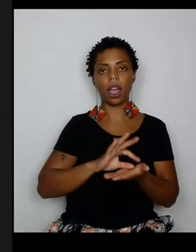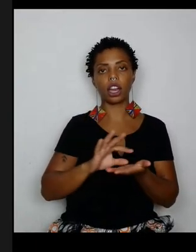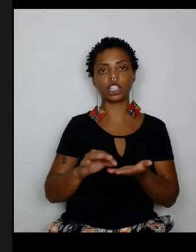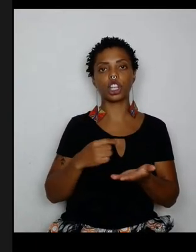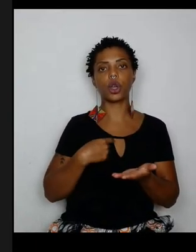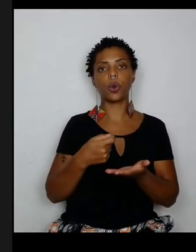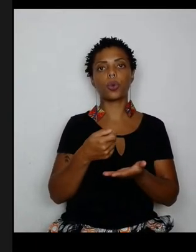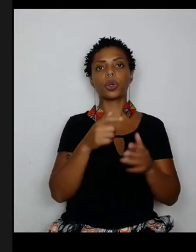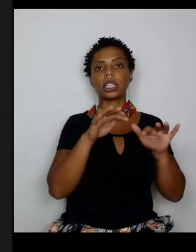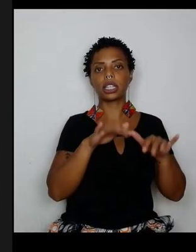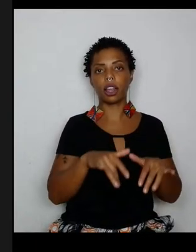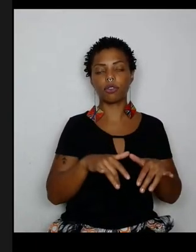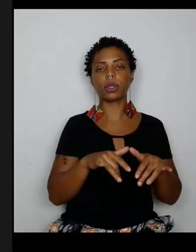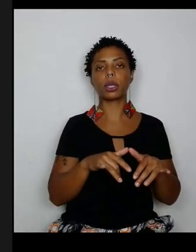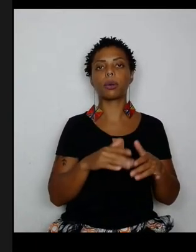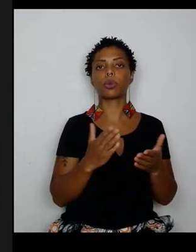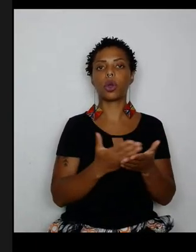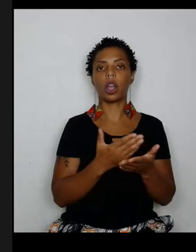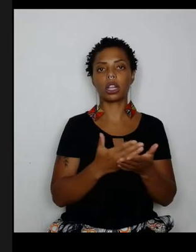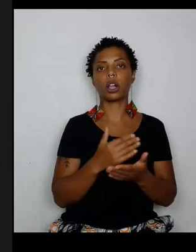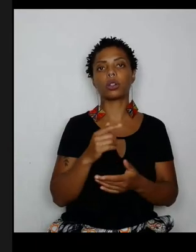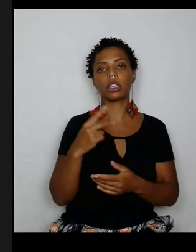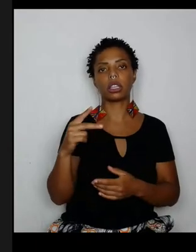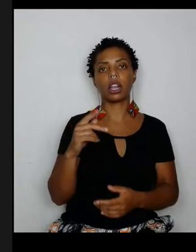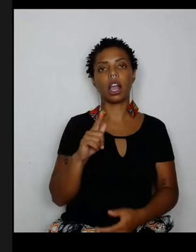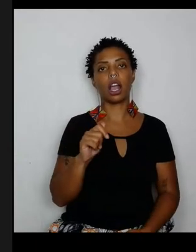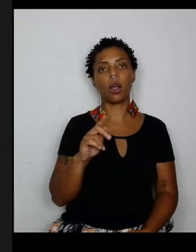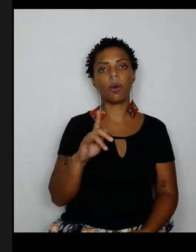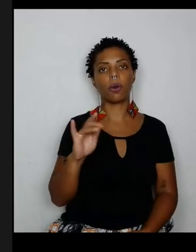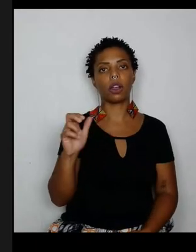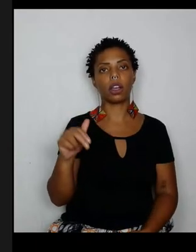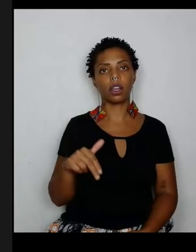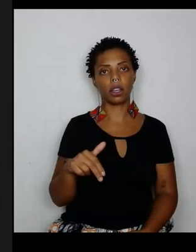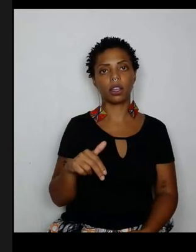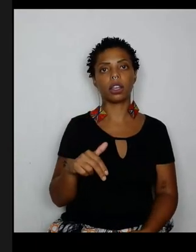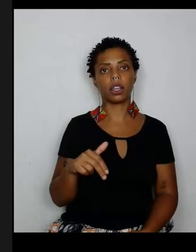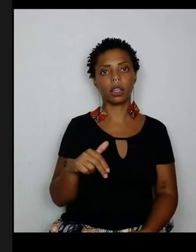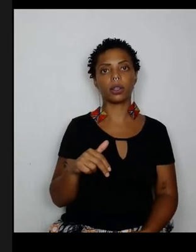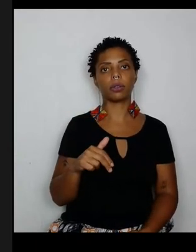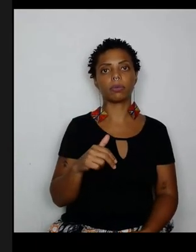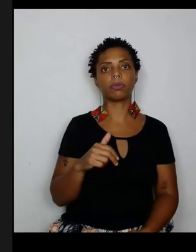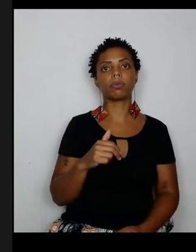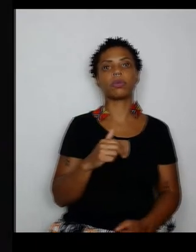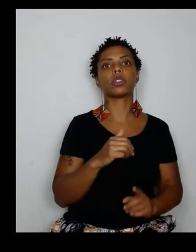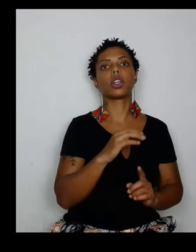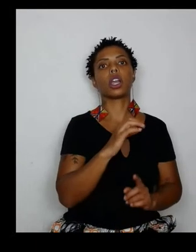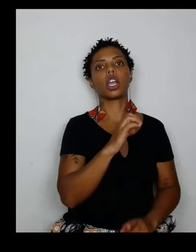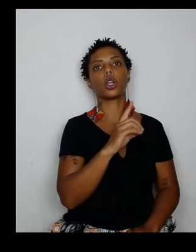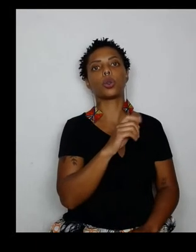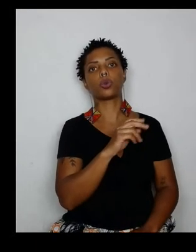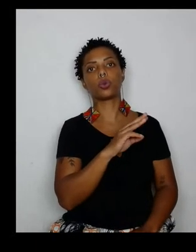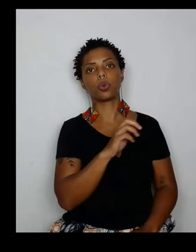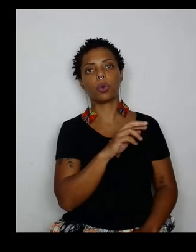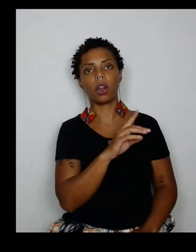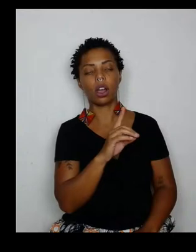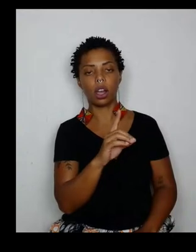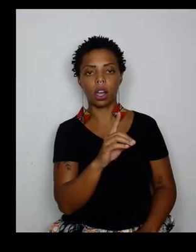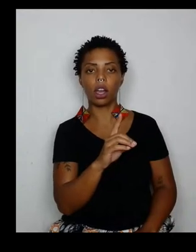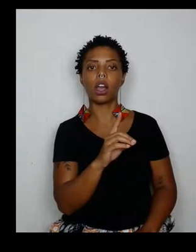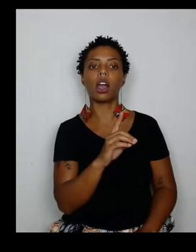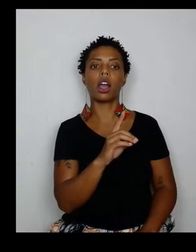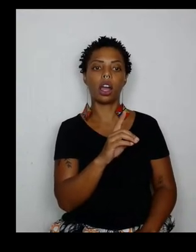in which i drew on the writing of edward gleeson and the concept of opacity from edward gleeson in order to think